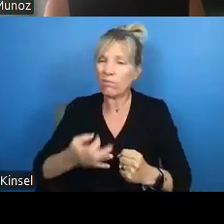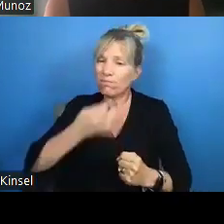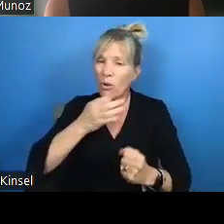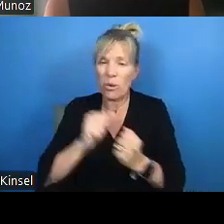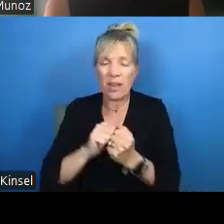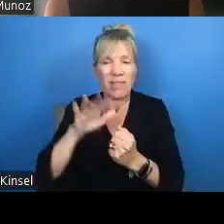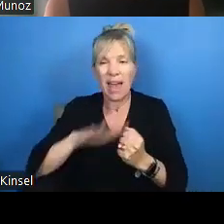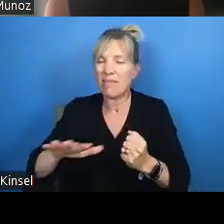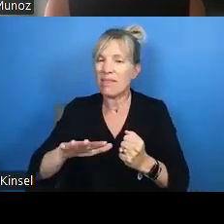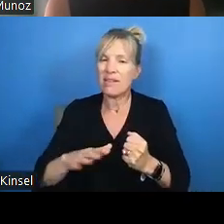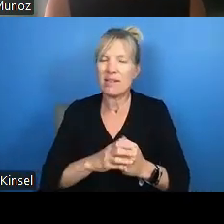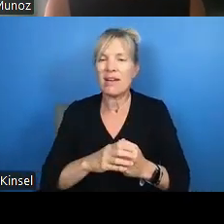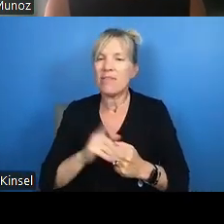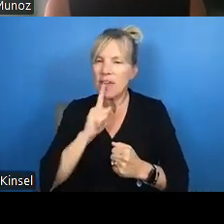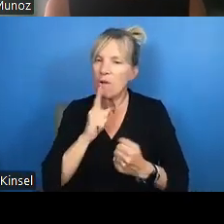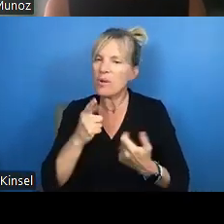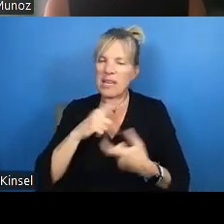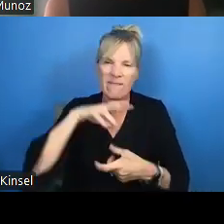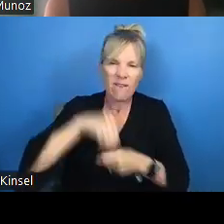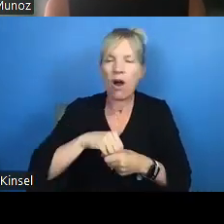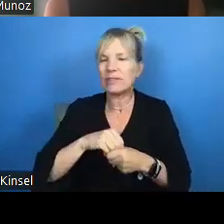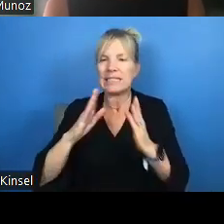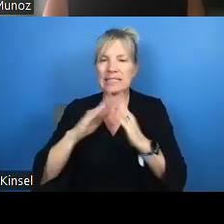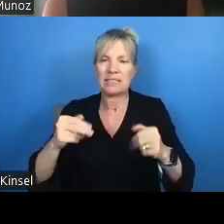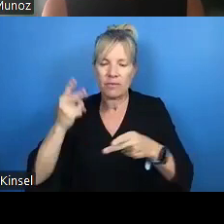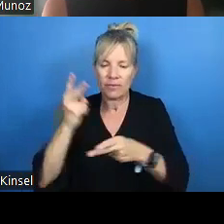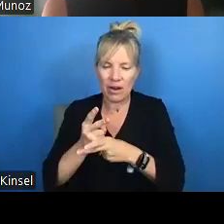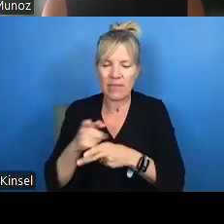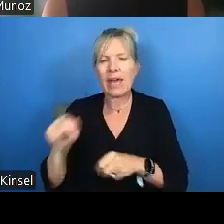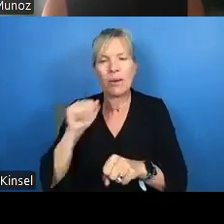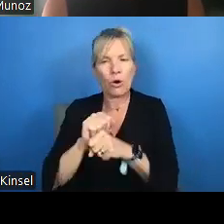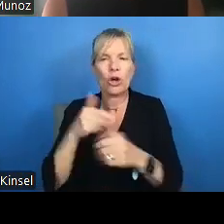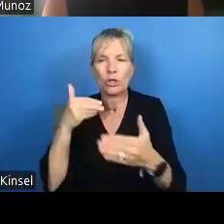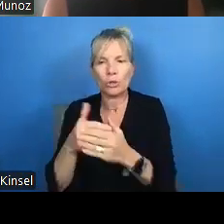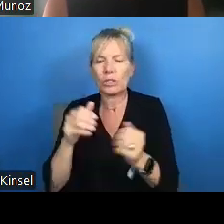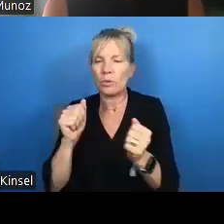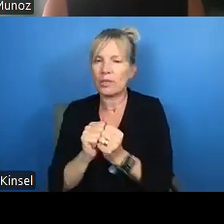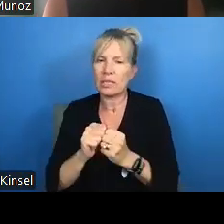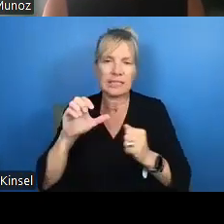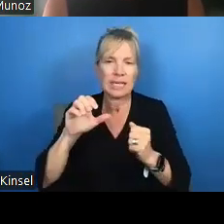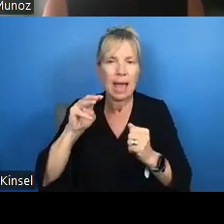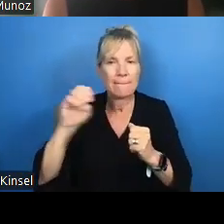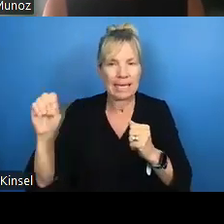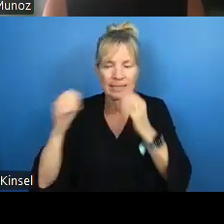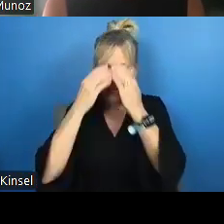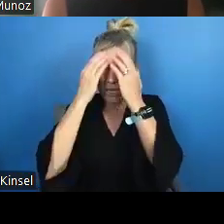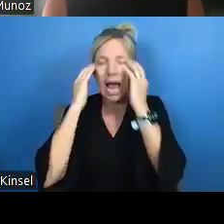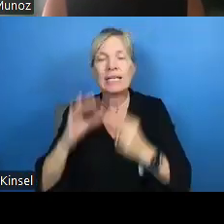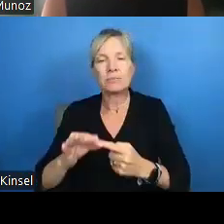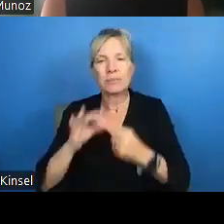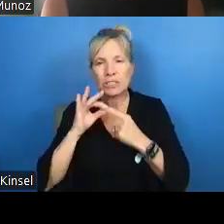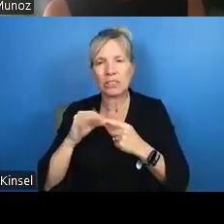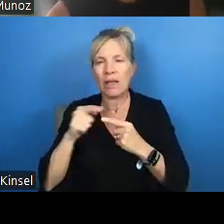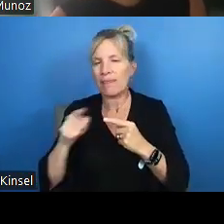space, steeped in the system of care, and that work very closely with the CMEs on, especially those